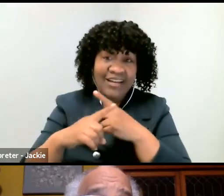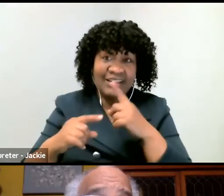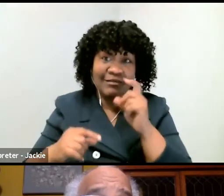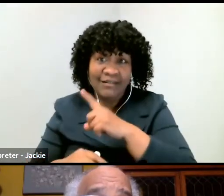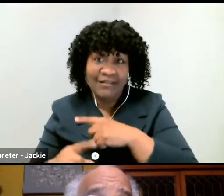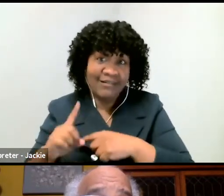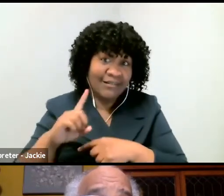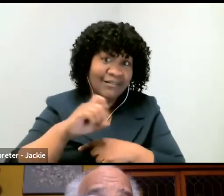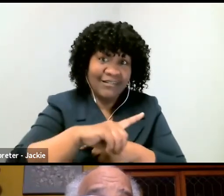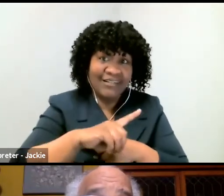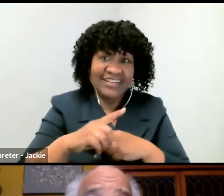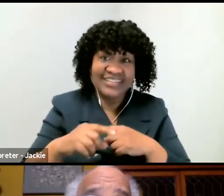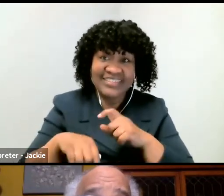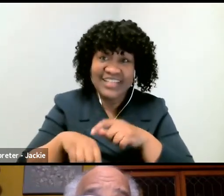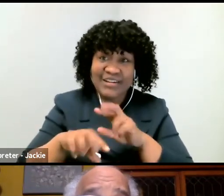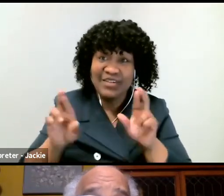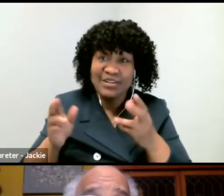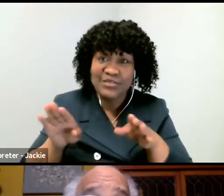out.